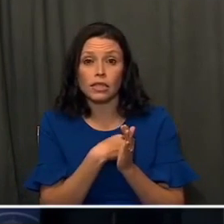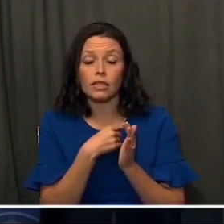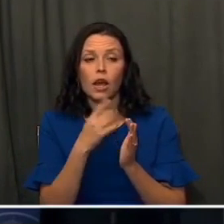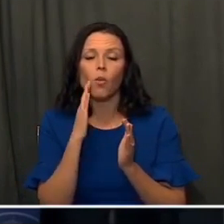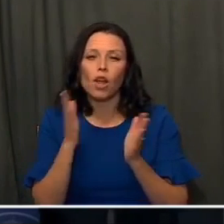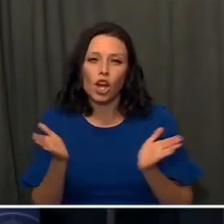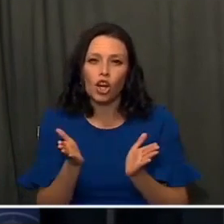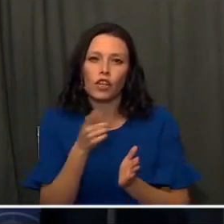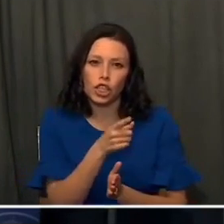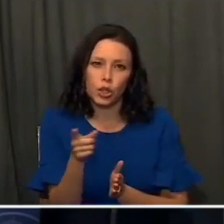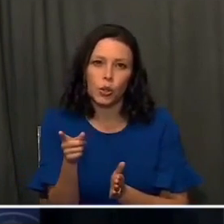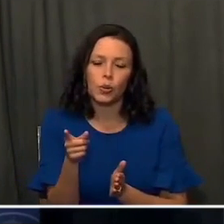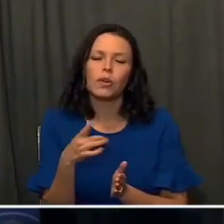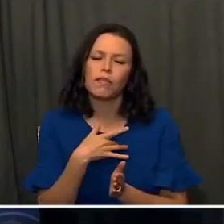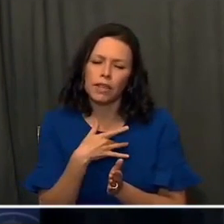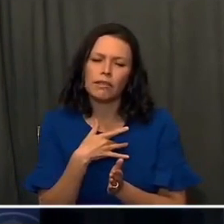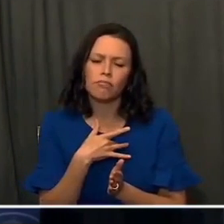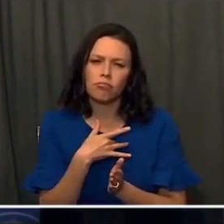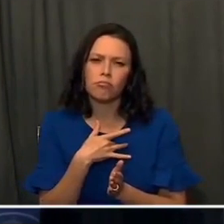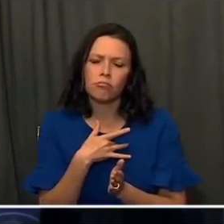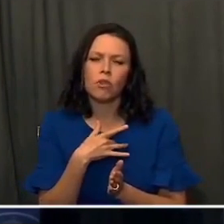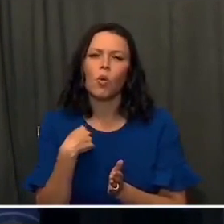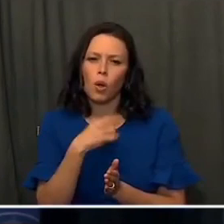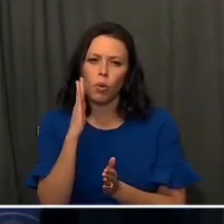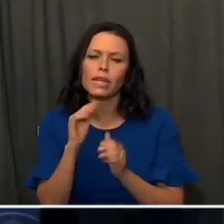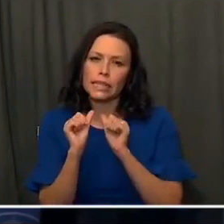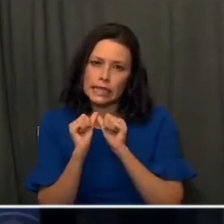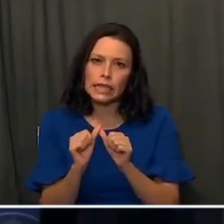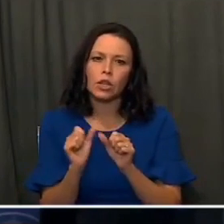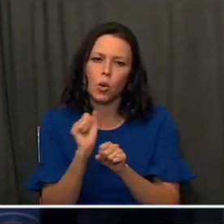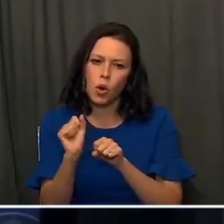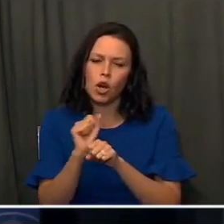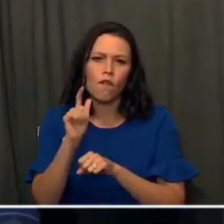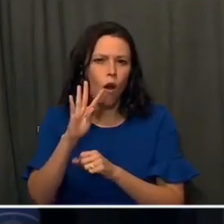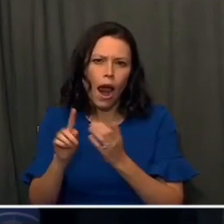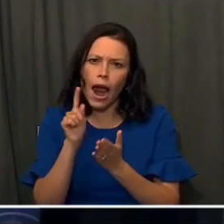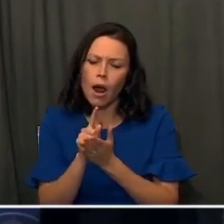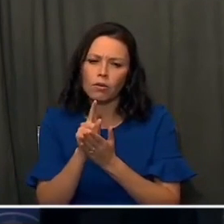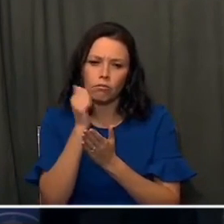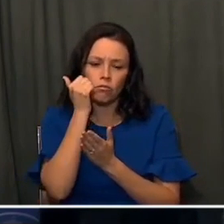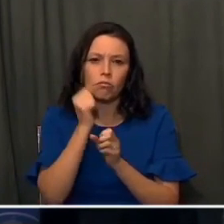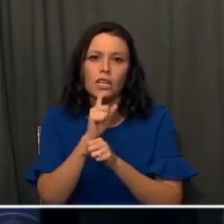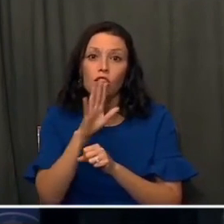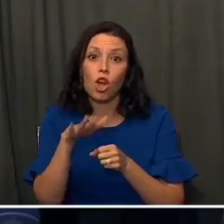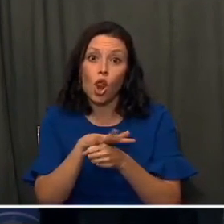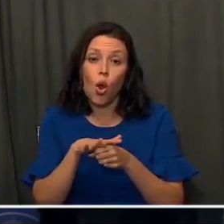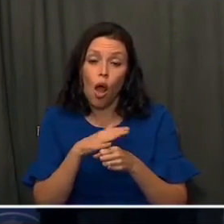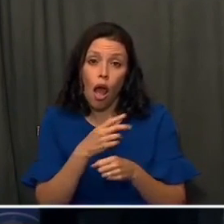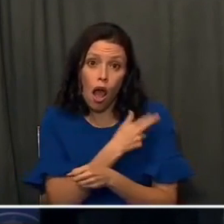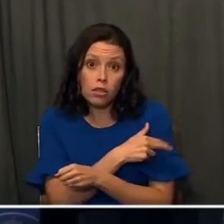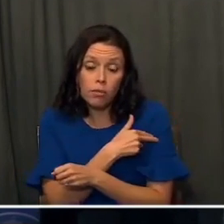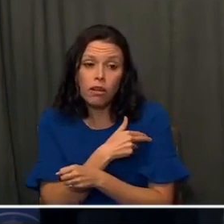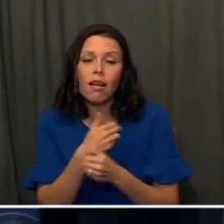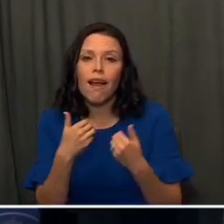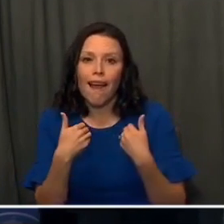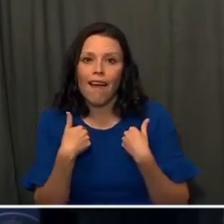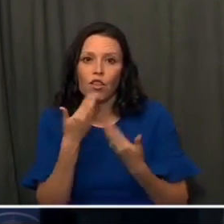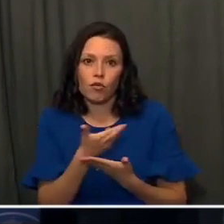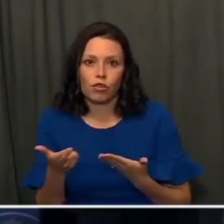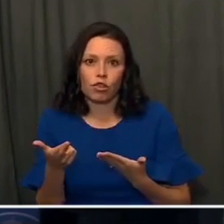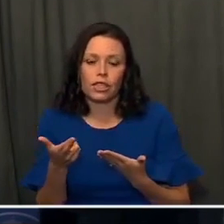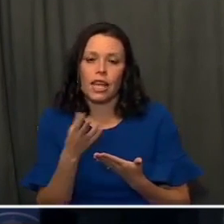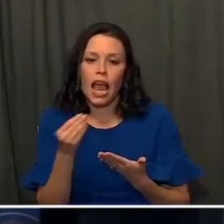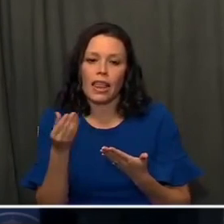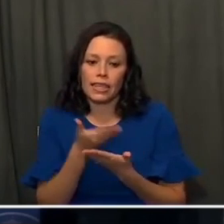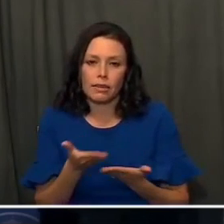encourage the American people to know that we're going to continue to work around the clock to make sure your local hospital has the resources and